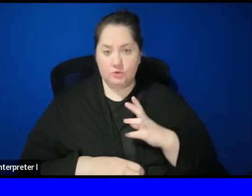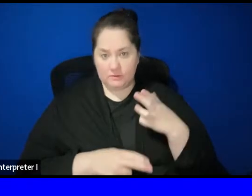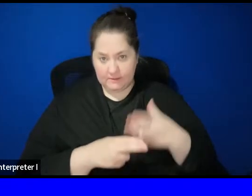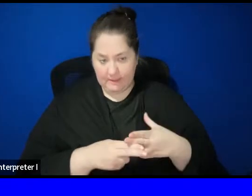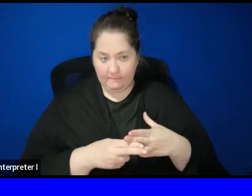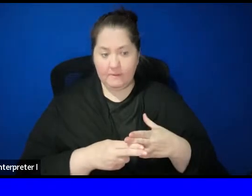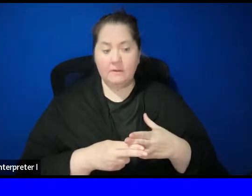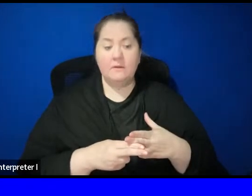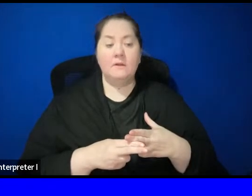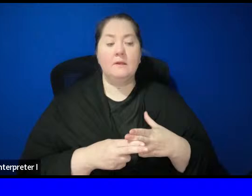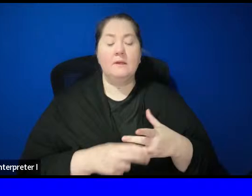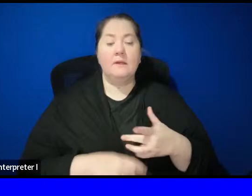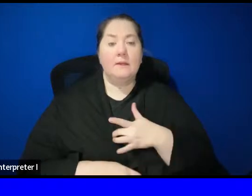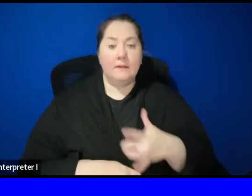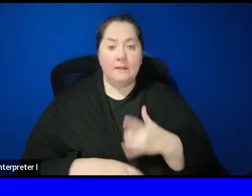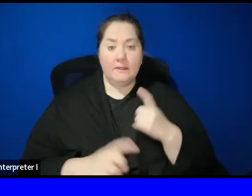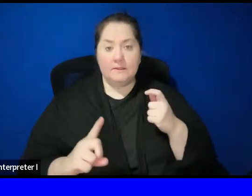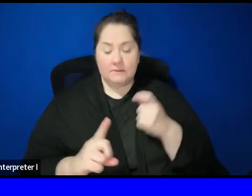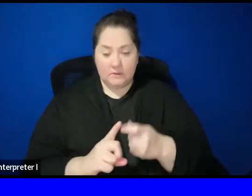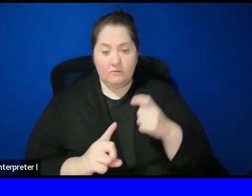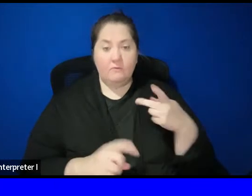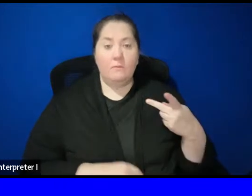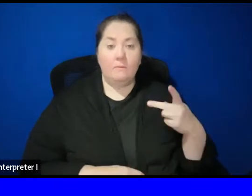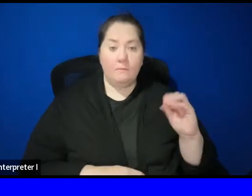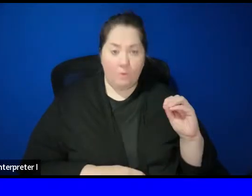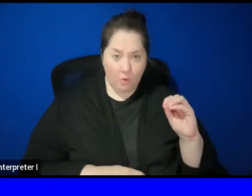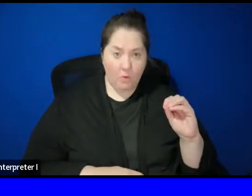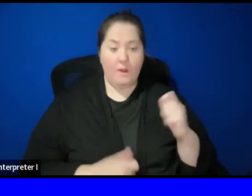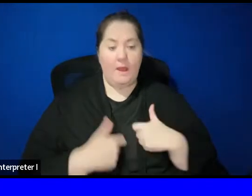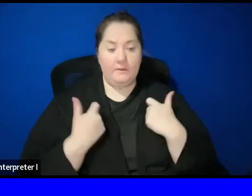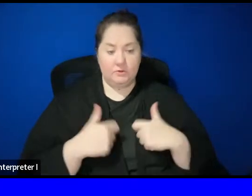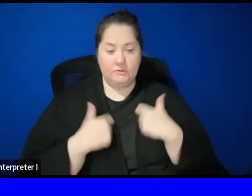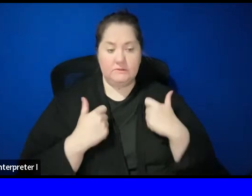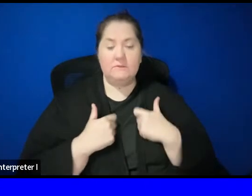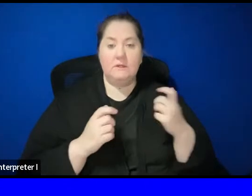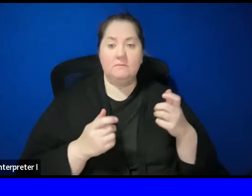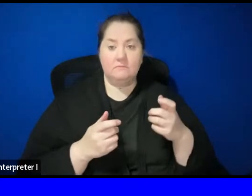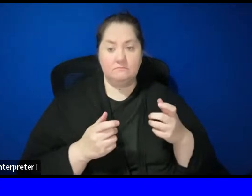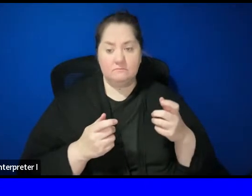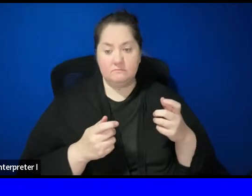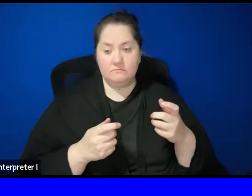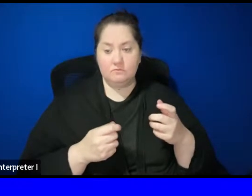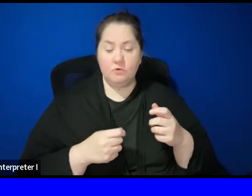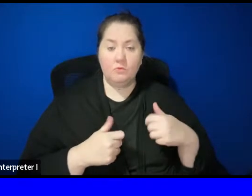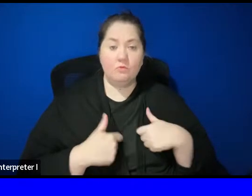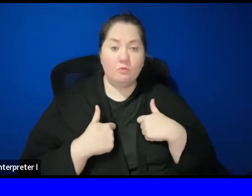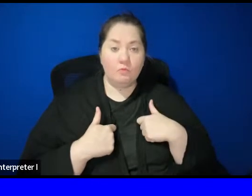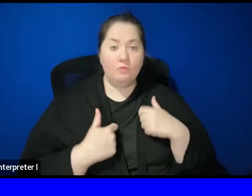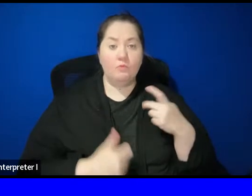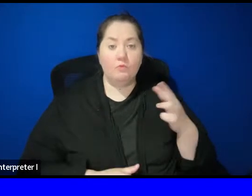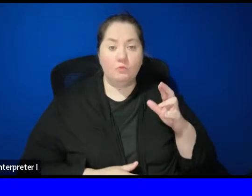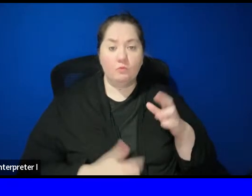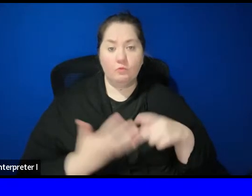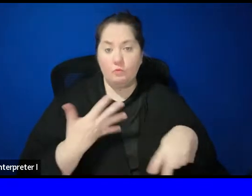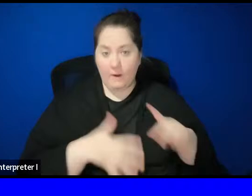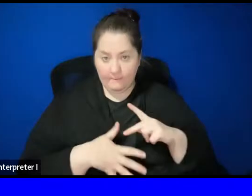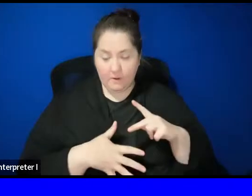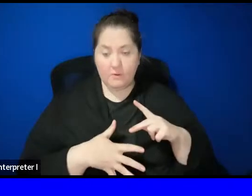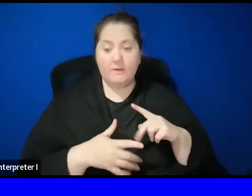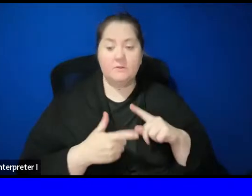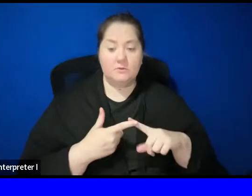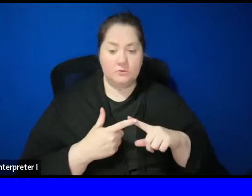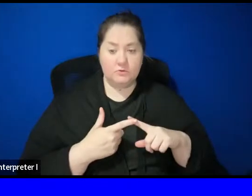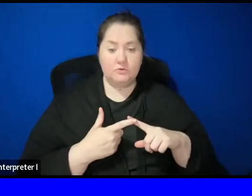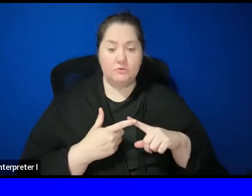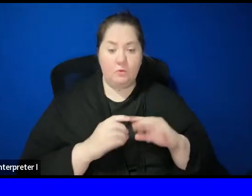typically involving the designation of postal addresses, and enables the placement of a primary residence to residences